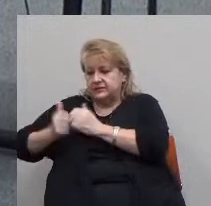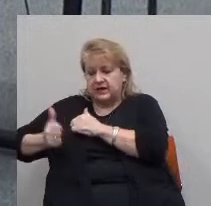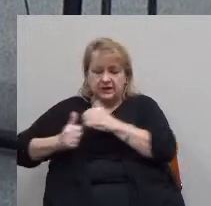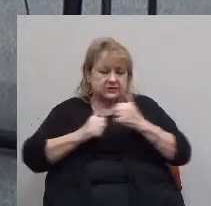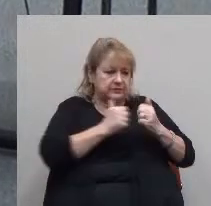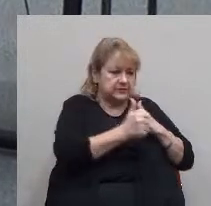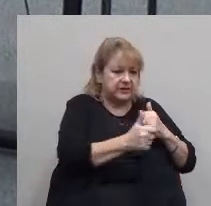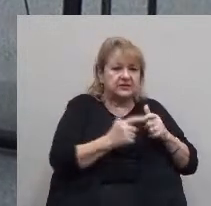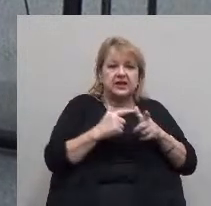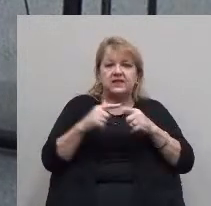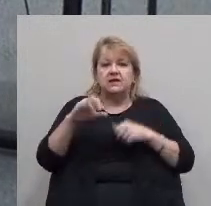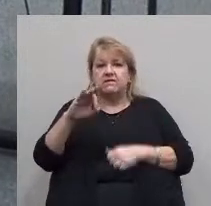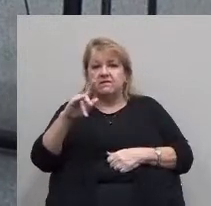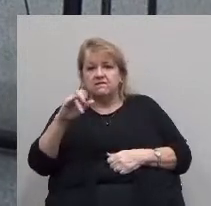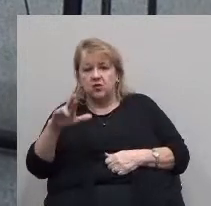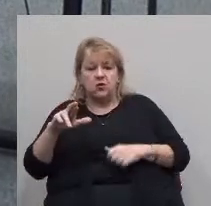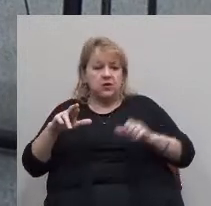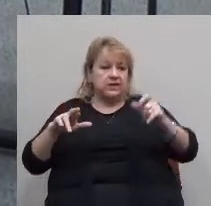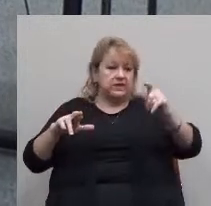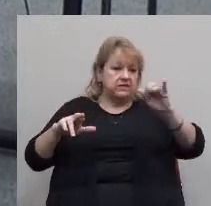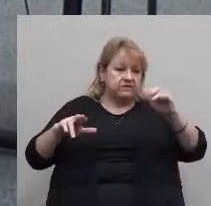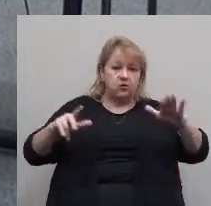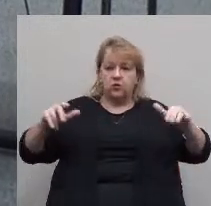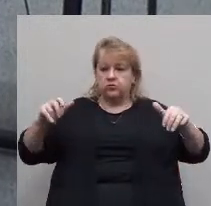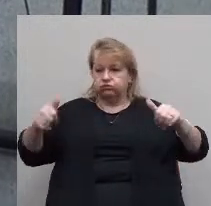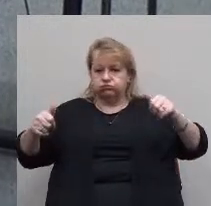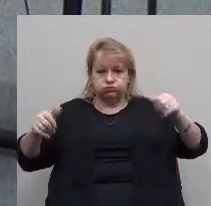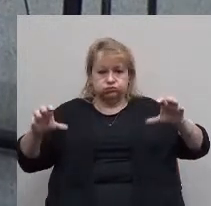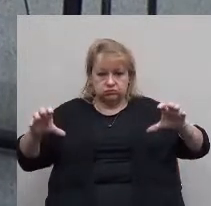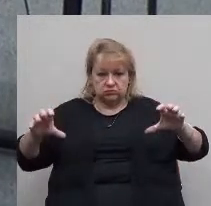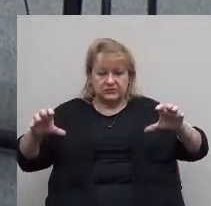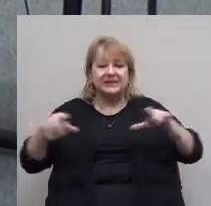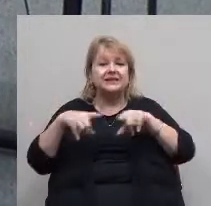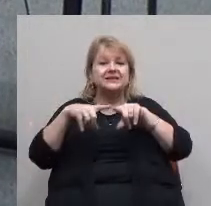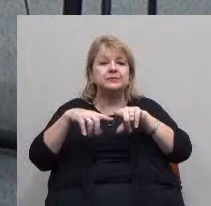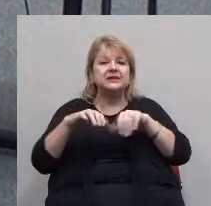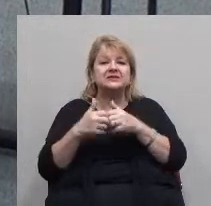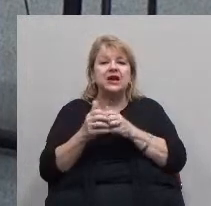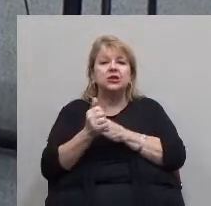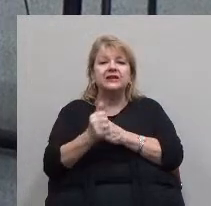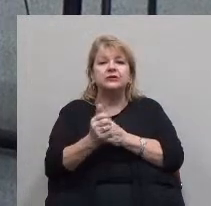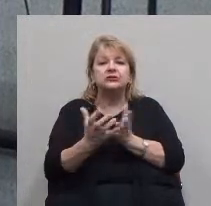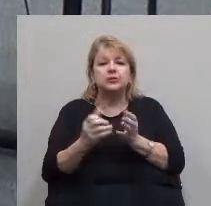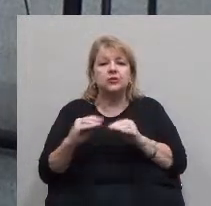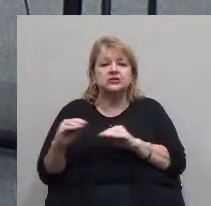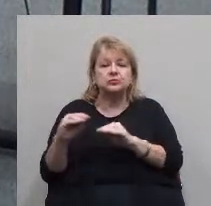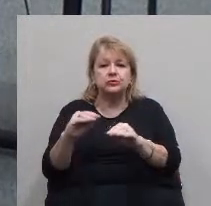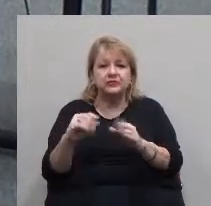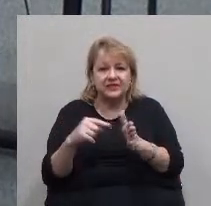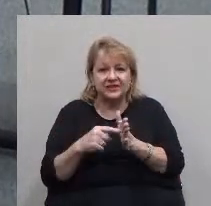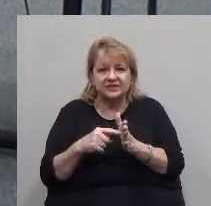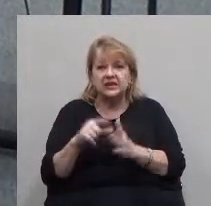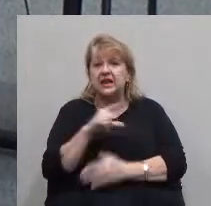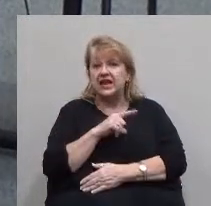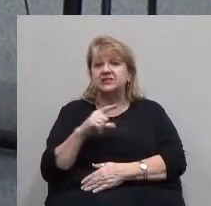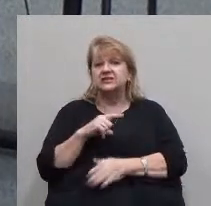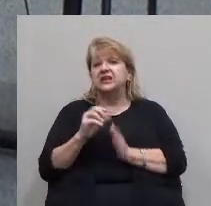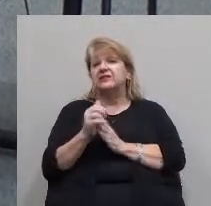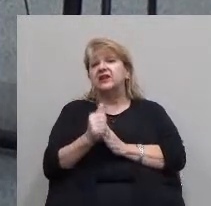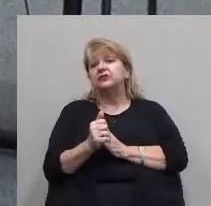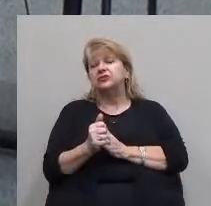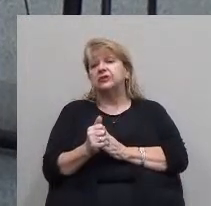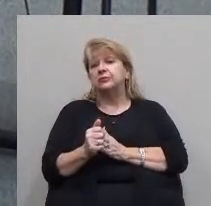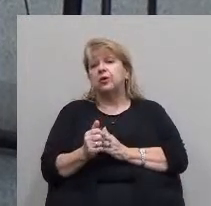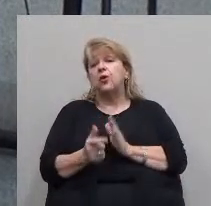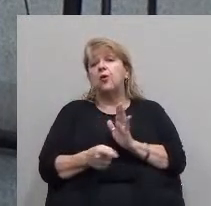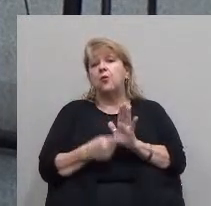then the floors on both sides. So it's just going to depend on how leadership wants to move it through, so legislative leadership.